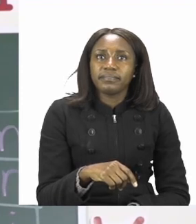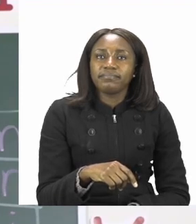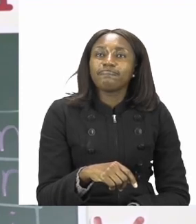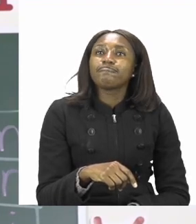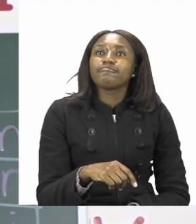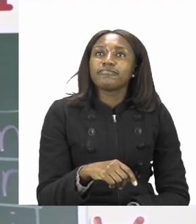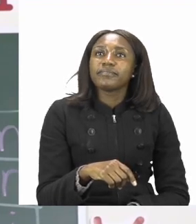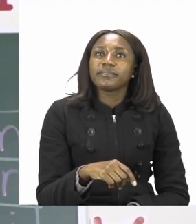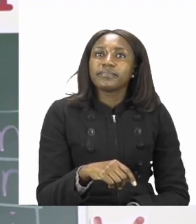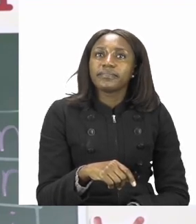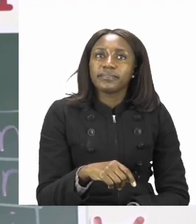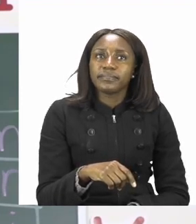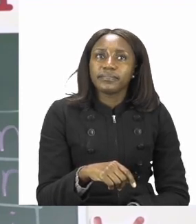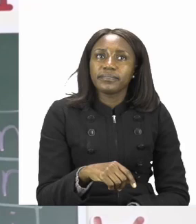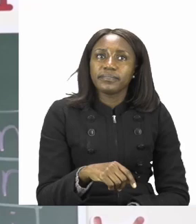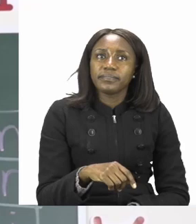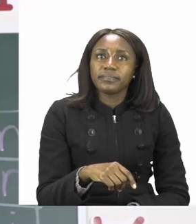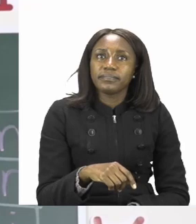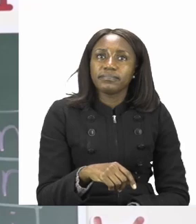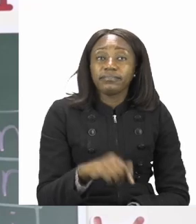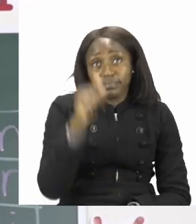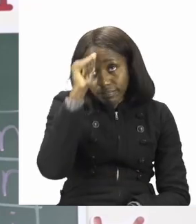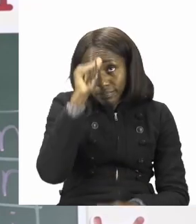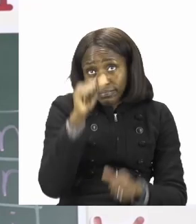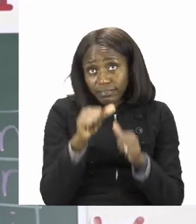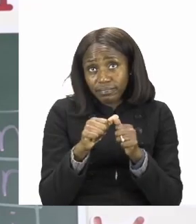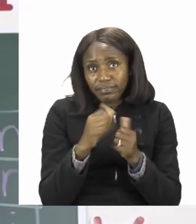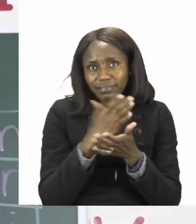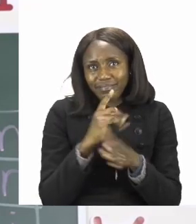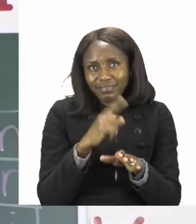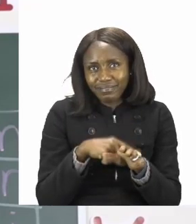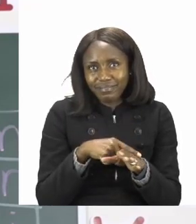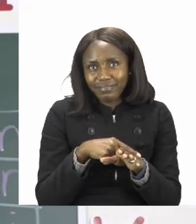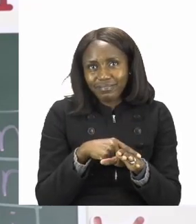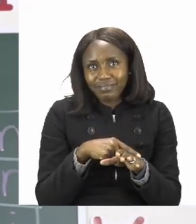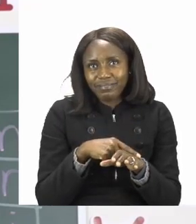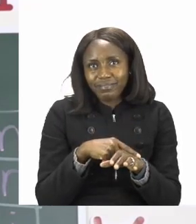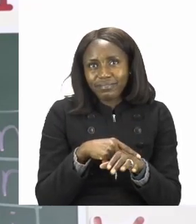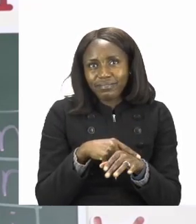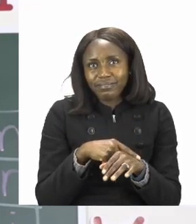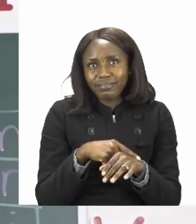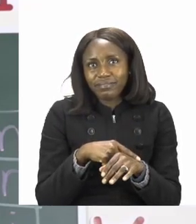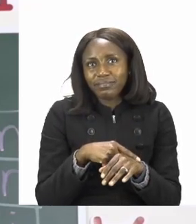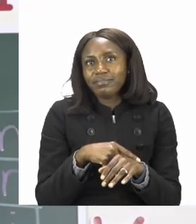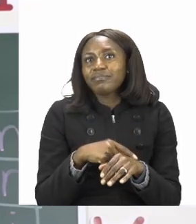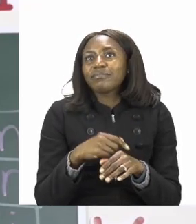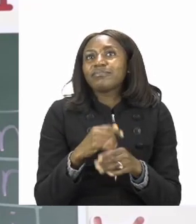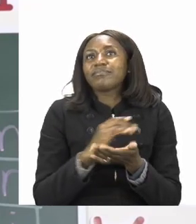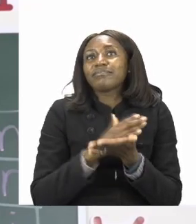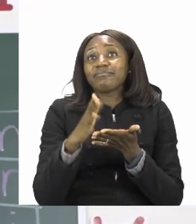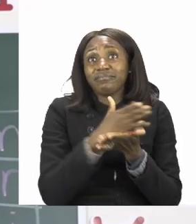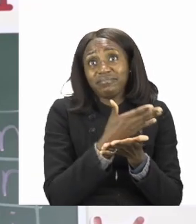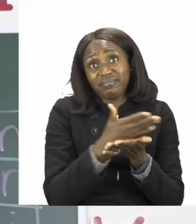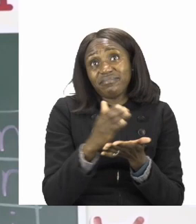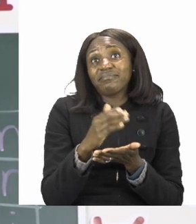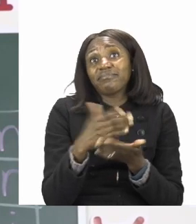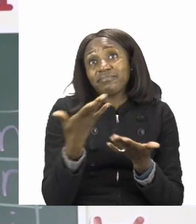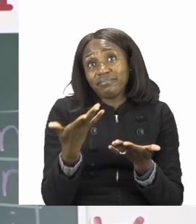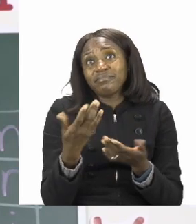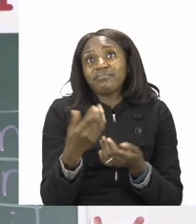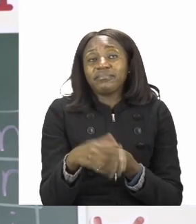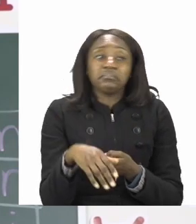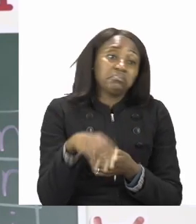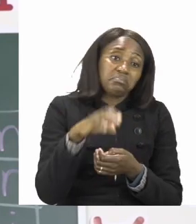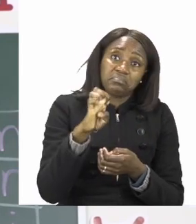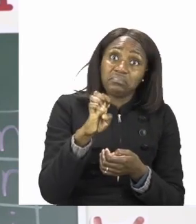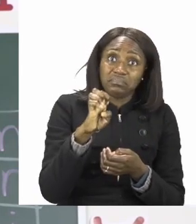again. Remember also, sometimes a letter can be shared with two words.